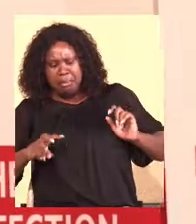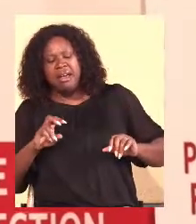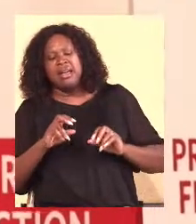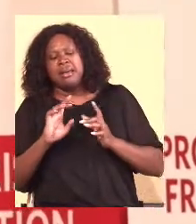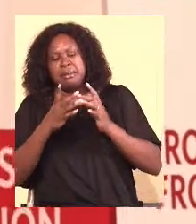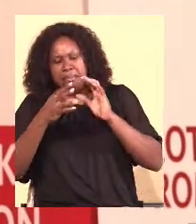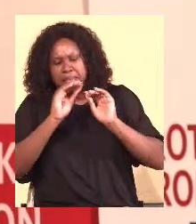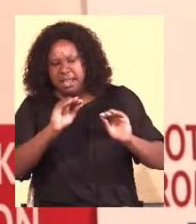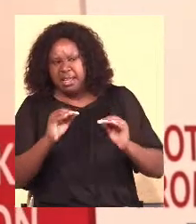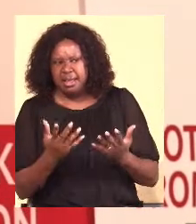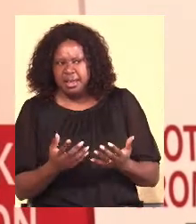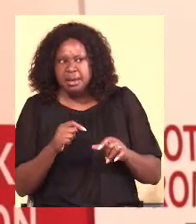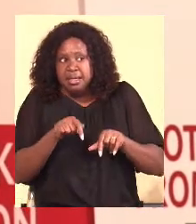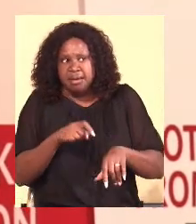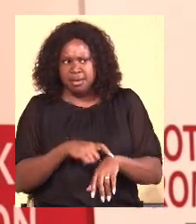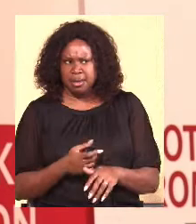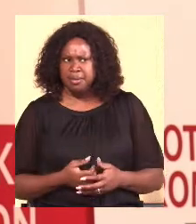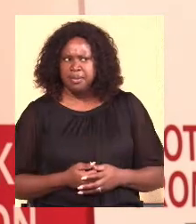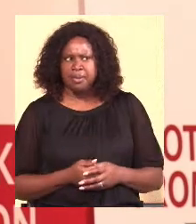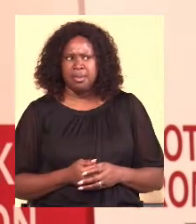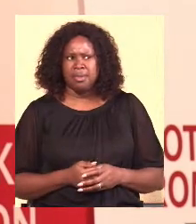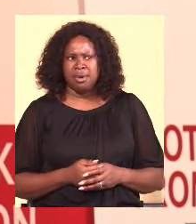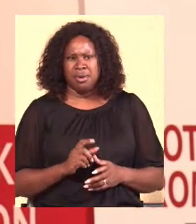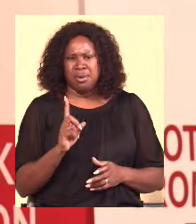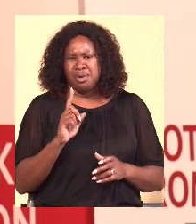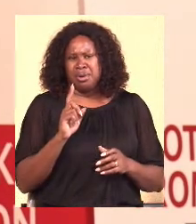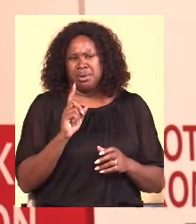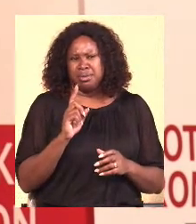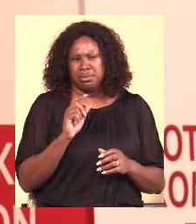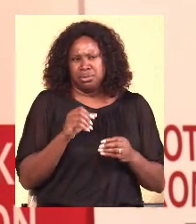this particular time. What can you say around that?